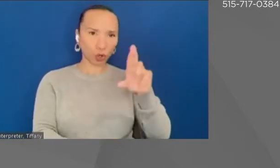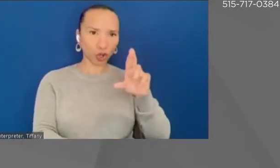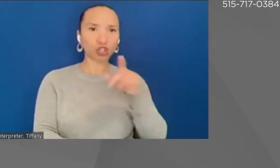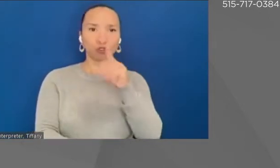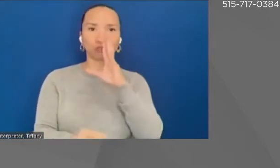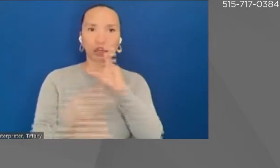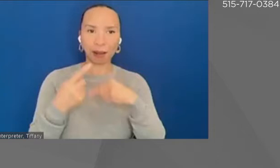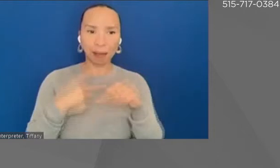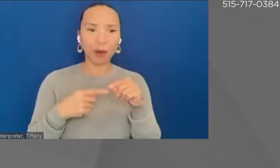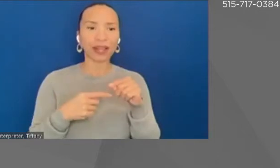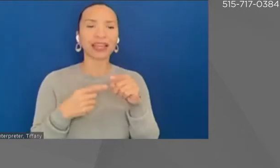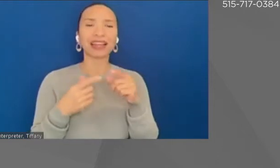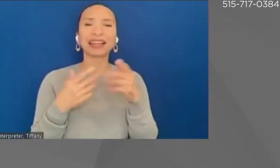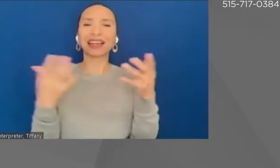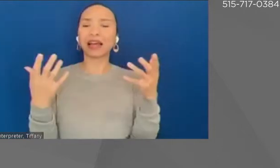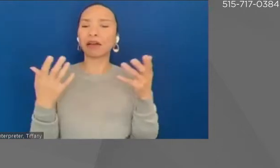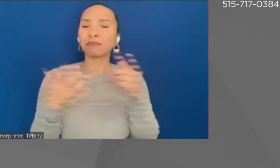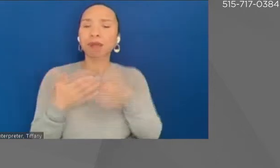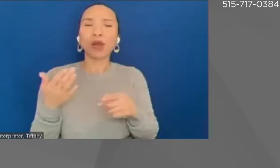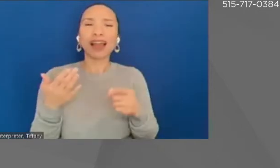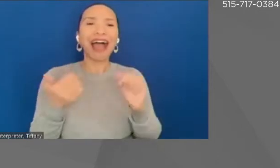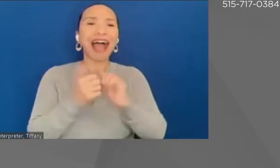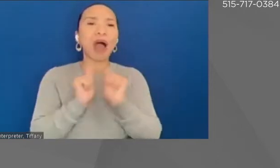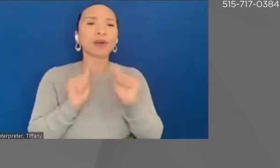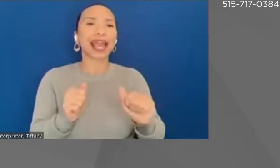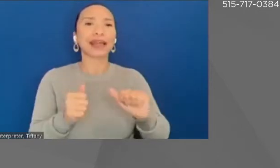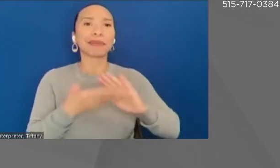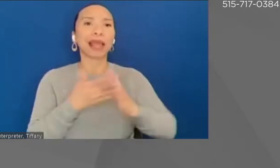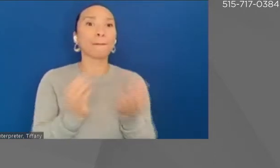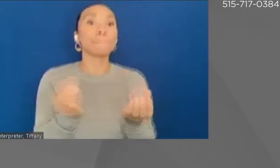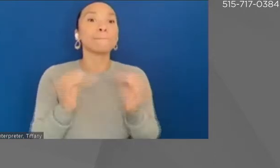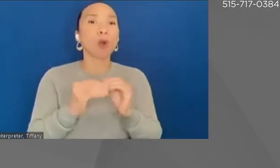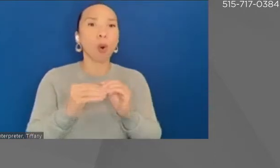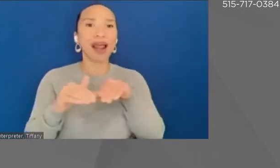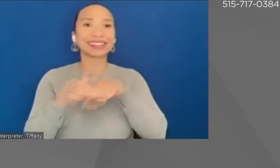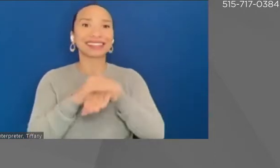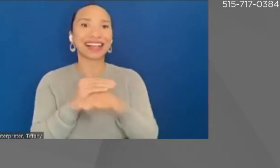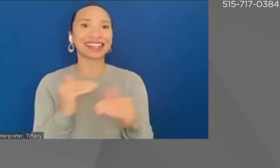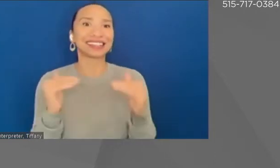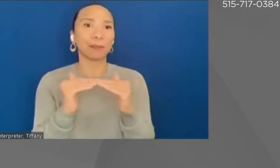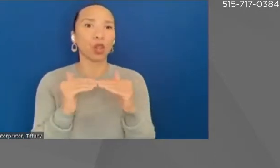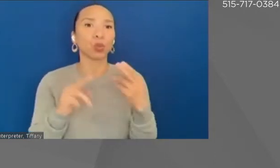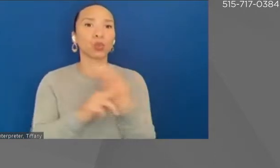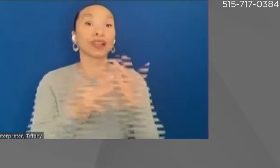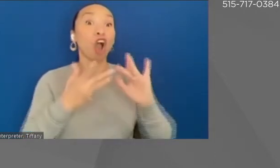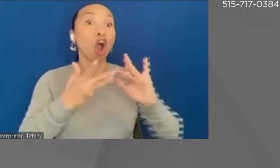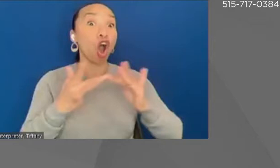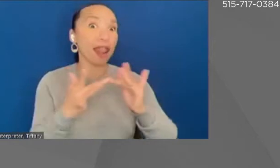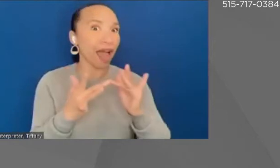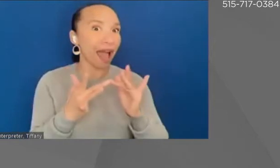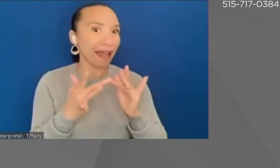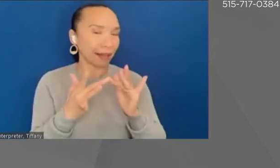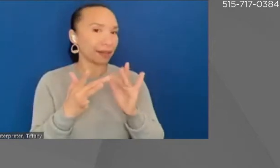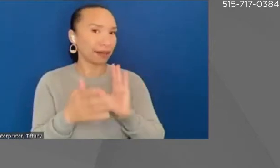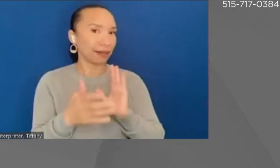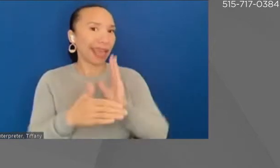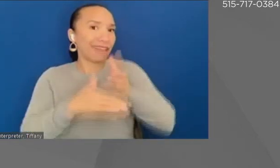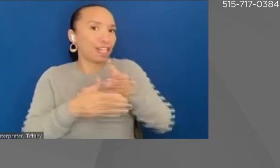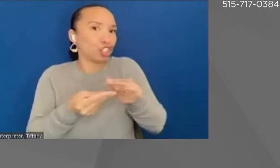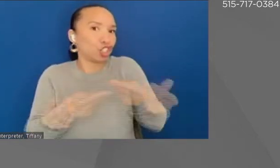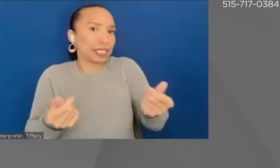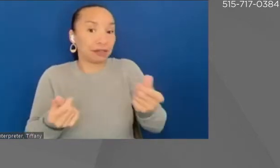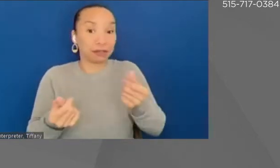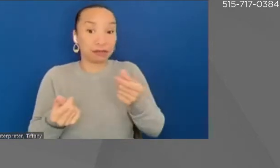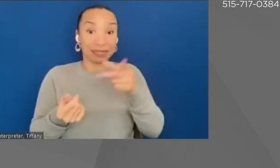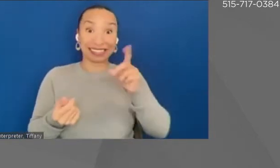some ways we can be more accessible using online interventions, specifically to different populations of people? So Dr. Harnack, if